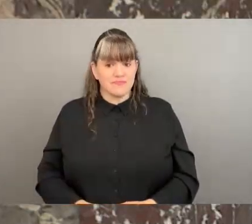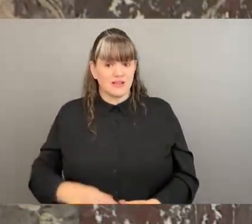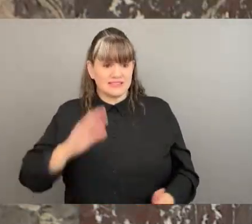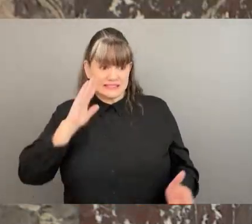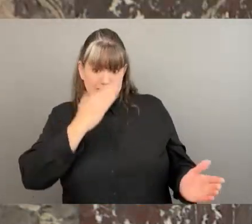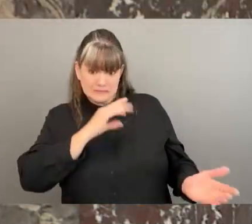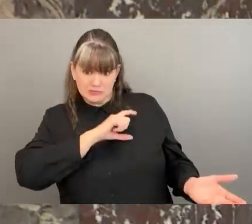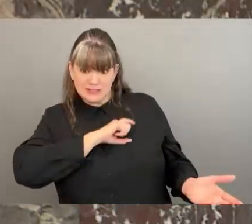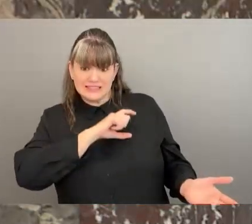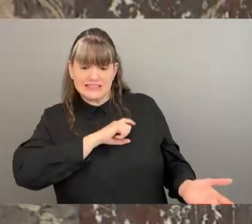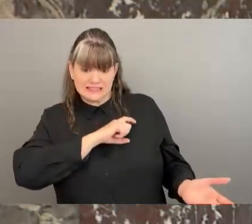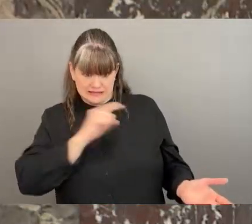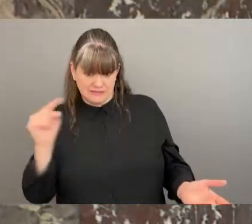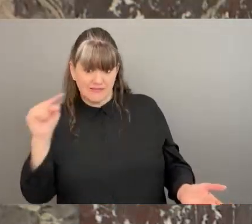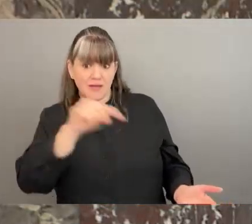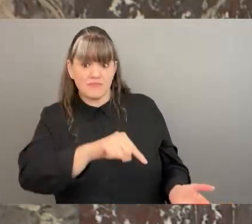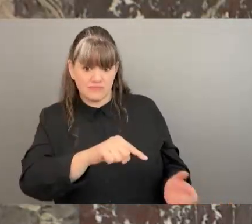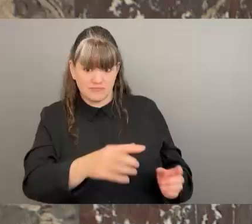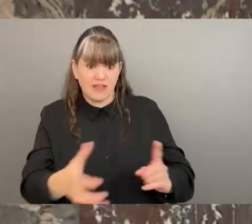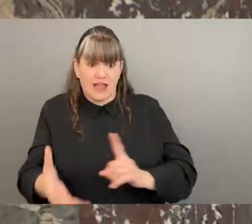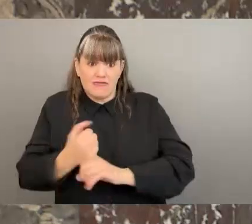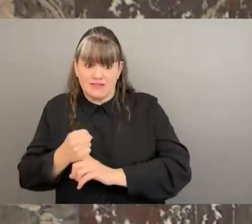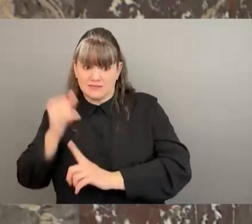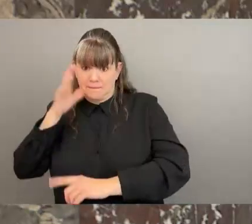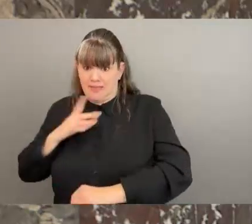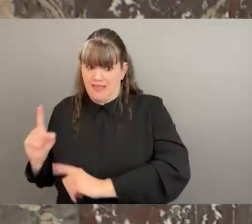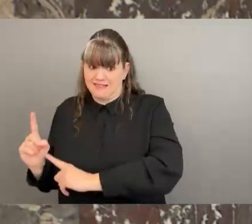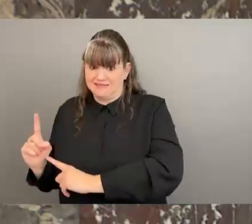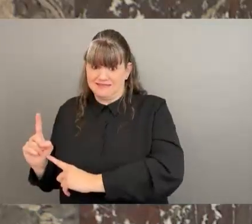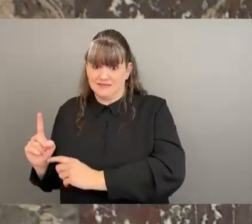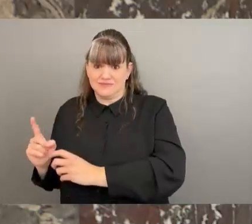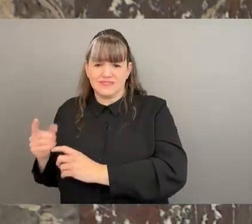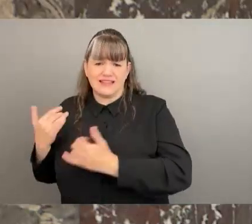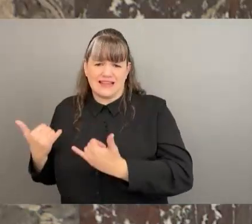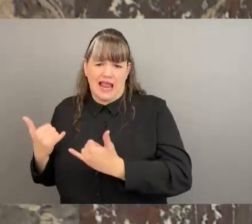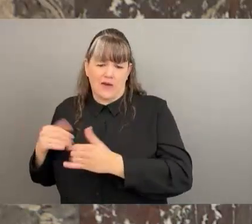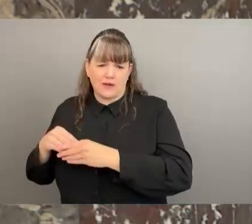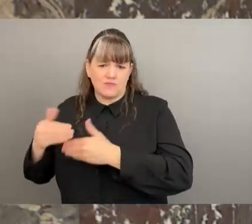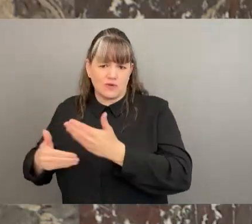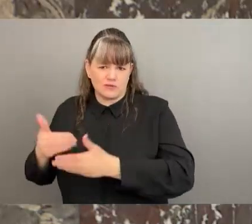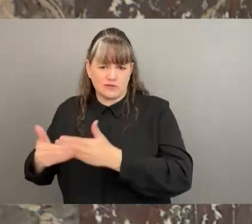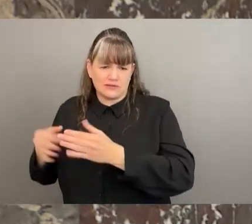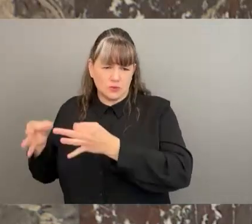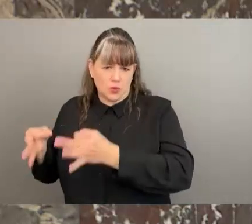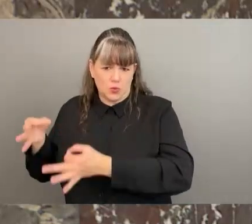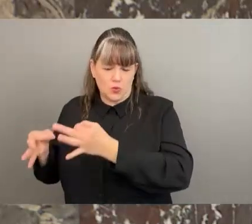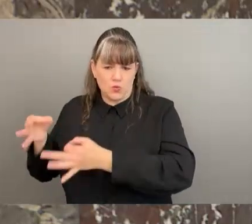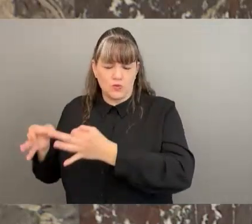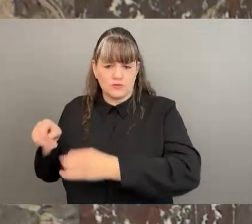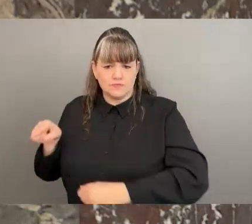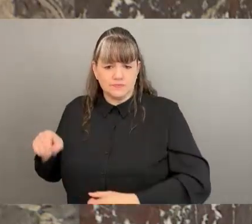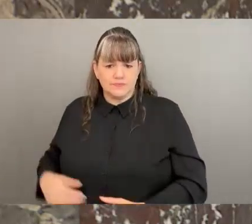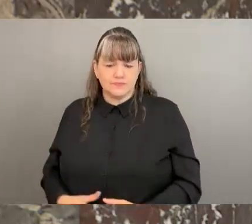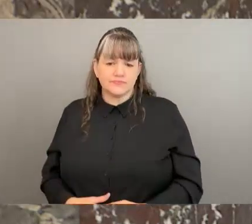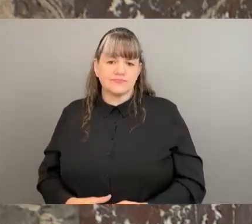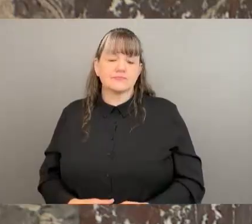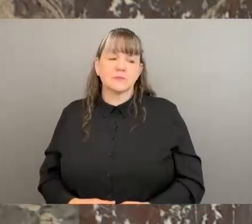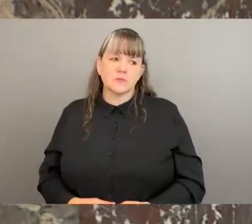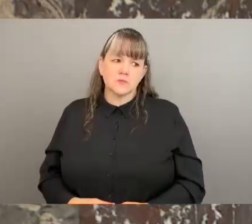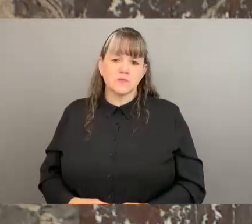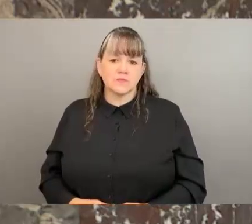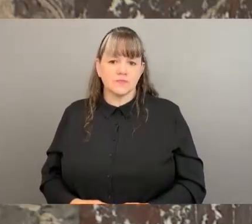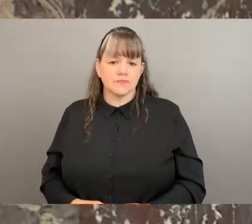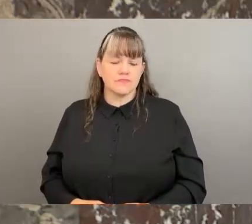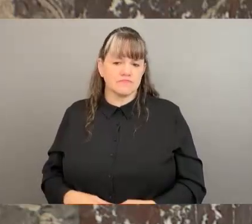This is a matter that is in front of the court, and again, we'll continue to monitor. Deeply disturbing to